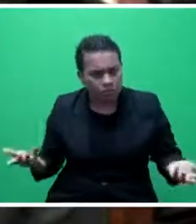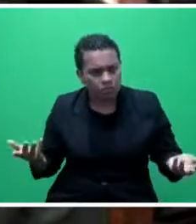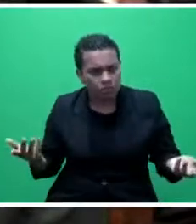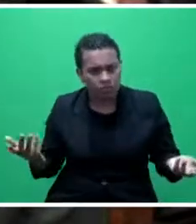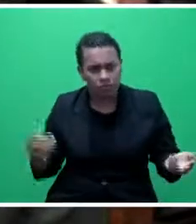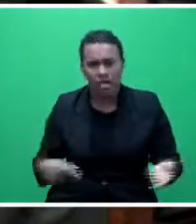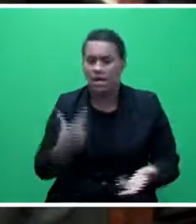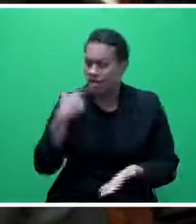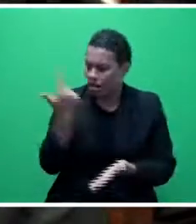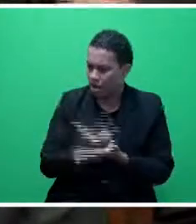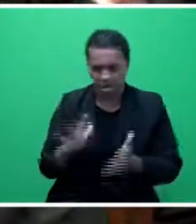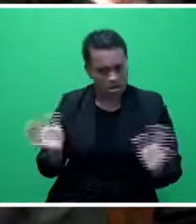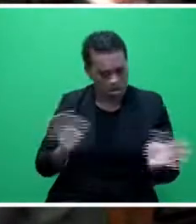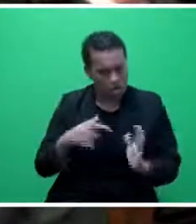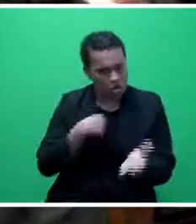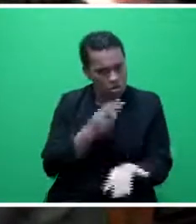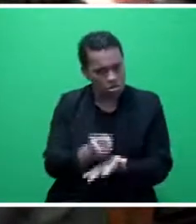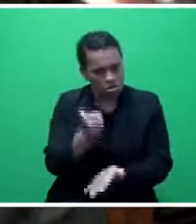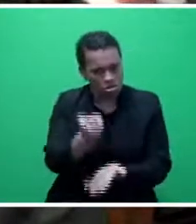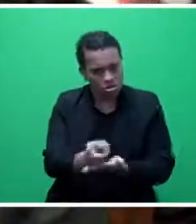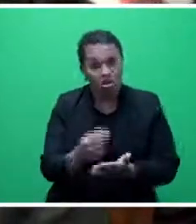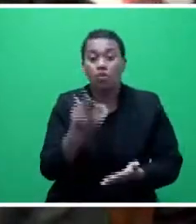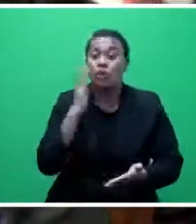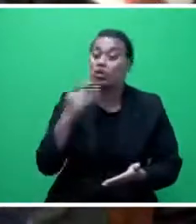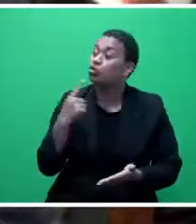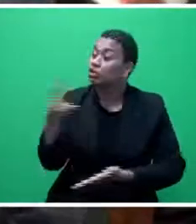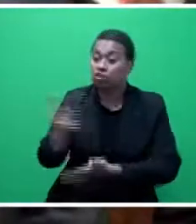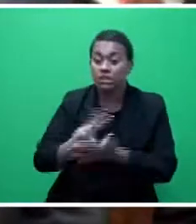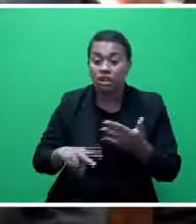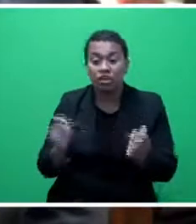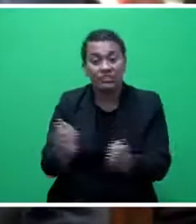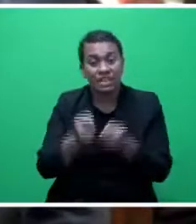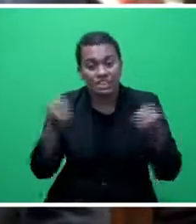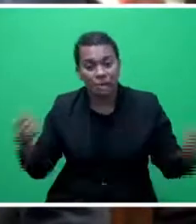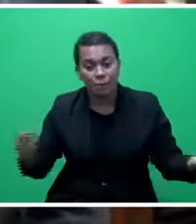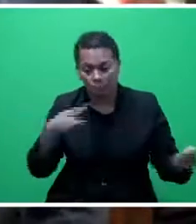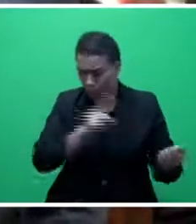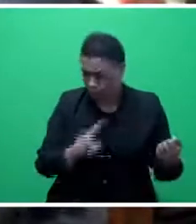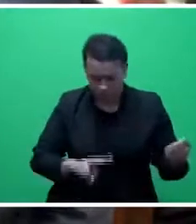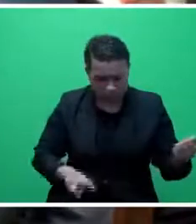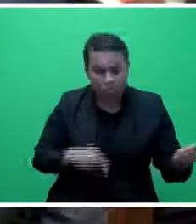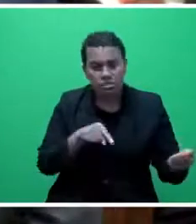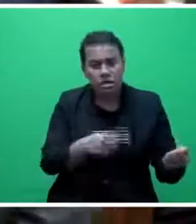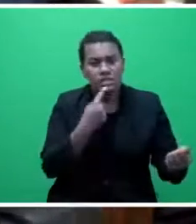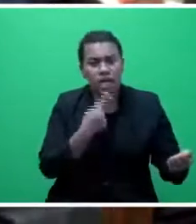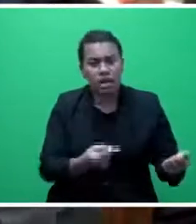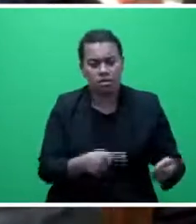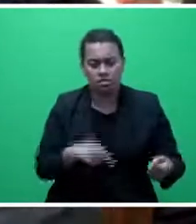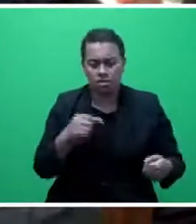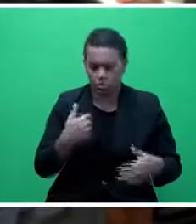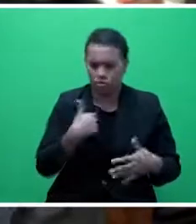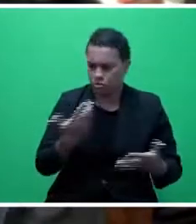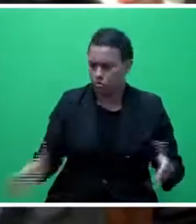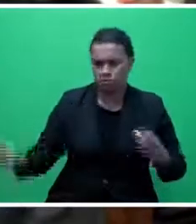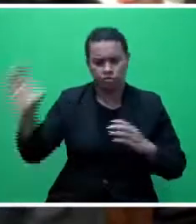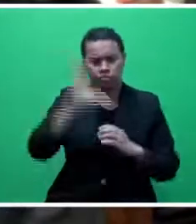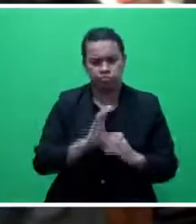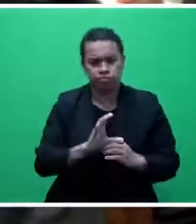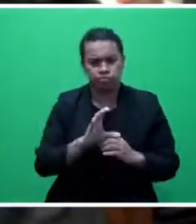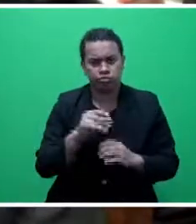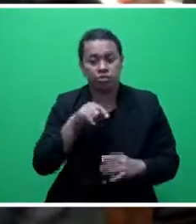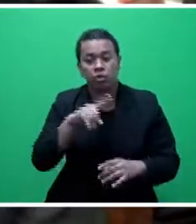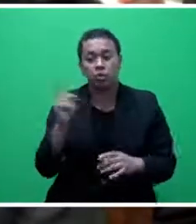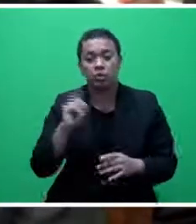the point is, you read the Fiji Times article. The point is, we increased the duty on fuel at